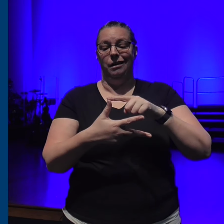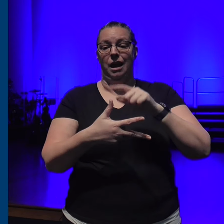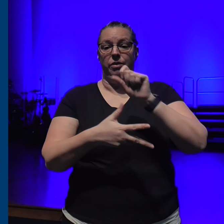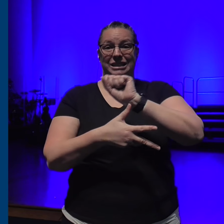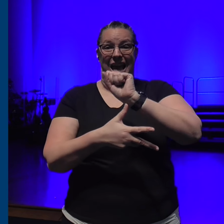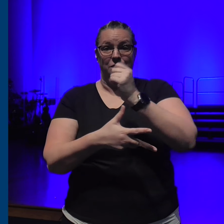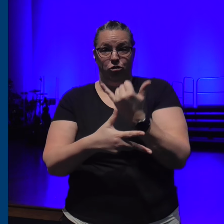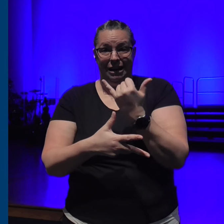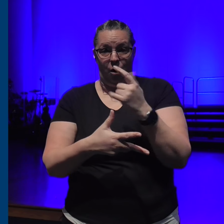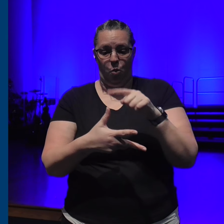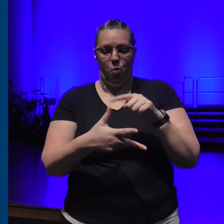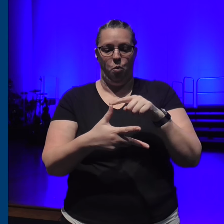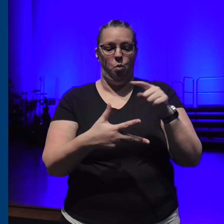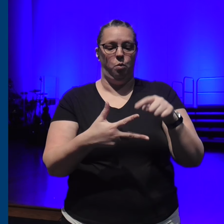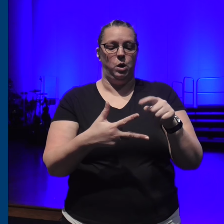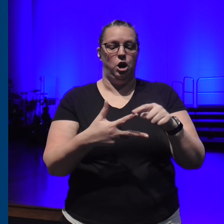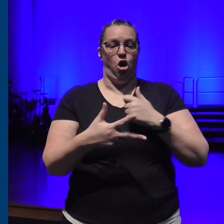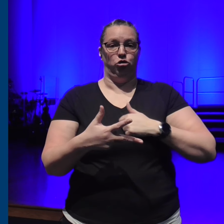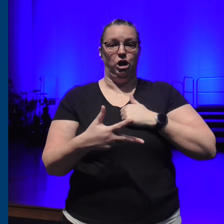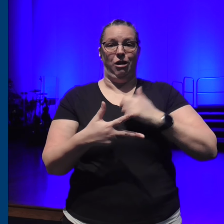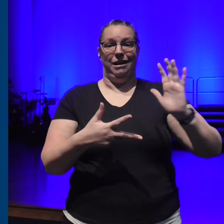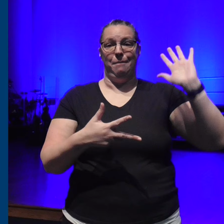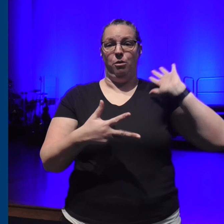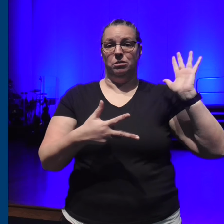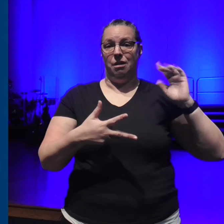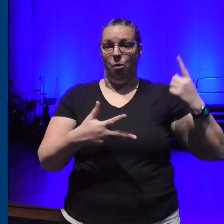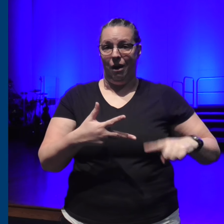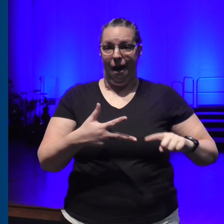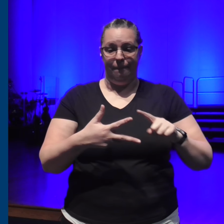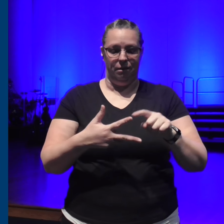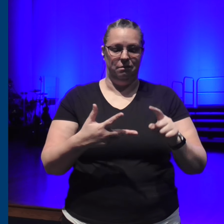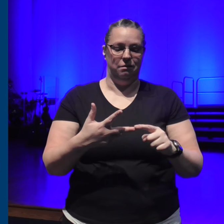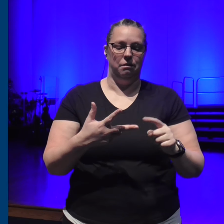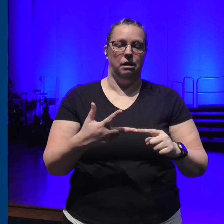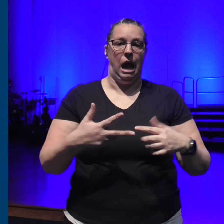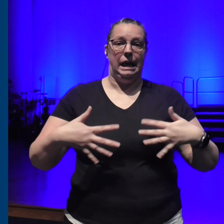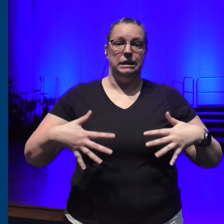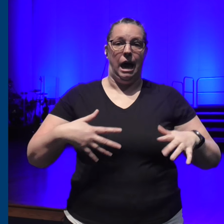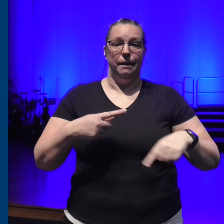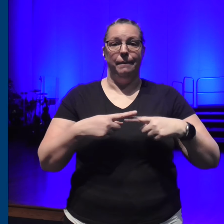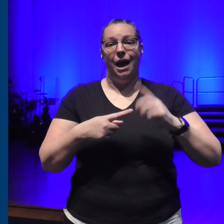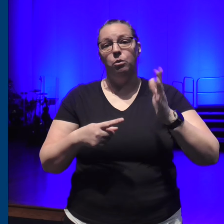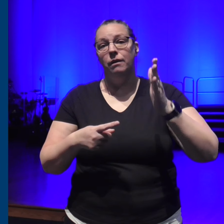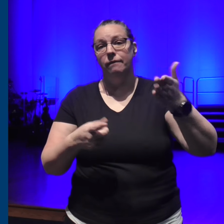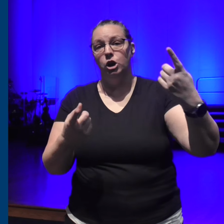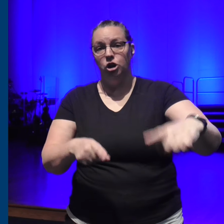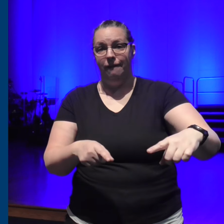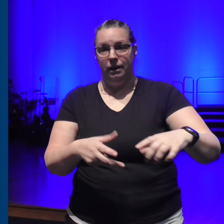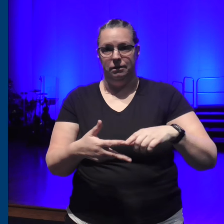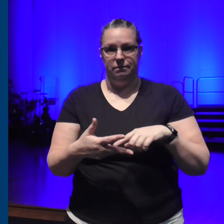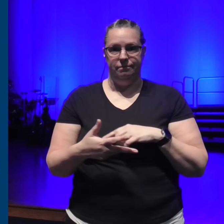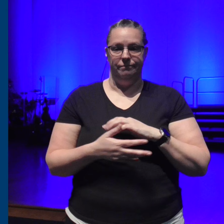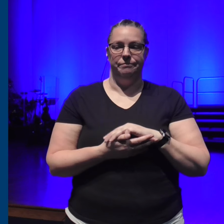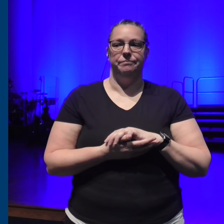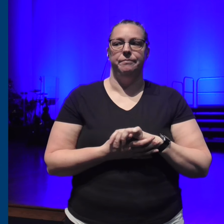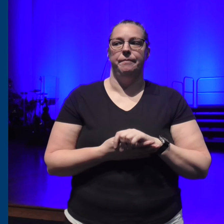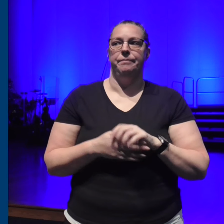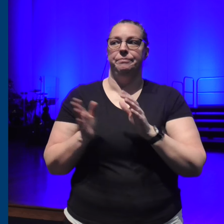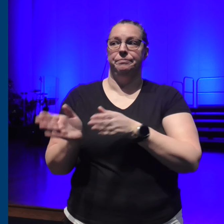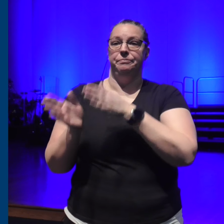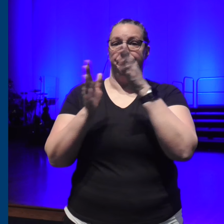in, regret about a previous event, anxiety about an upcoming event?